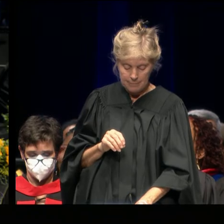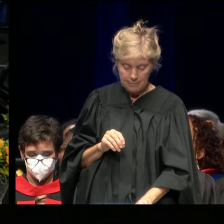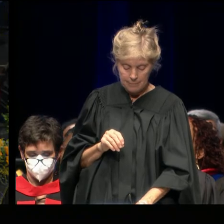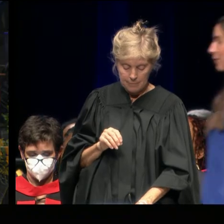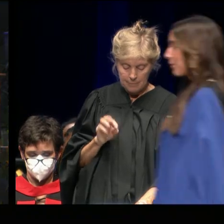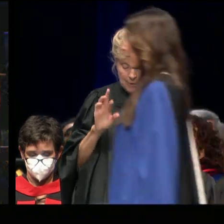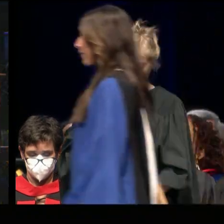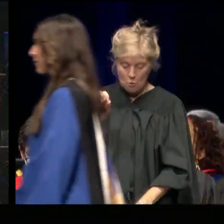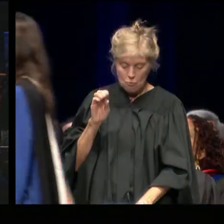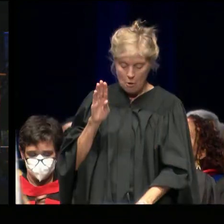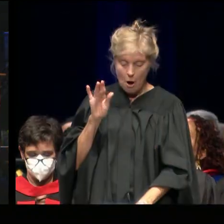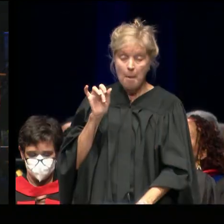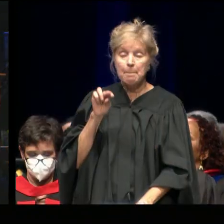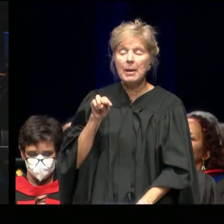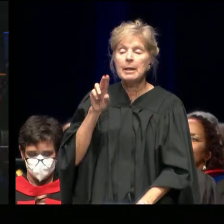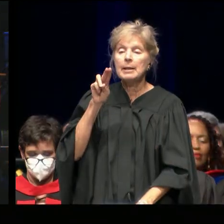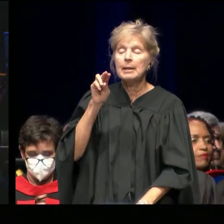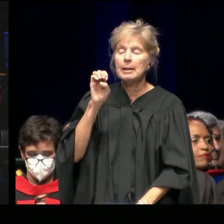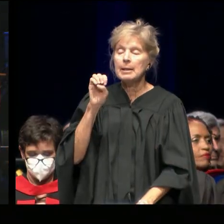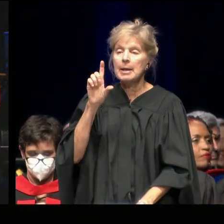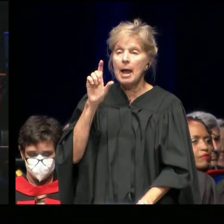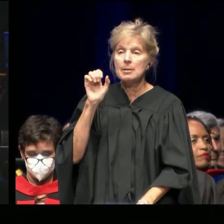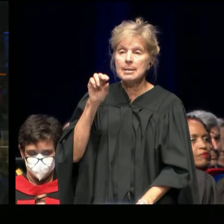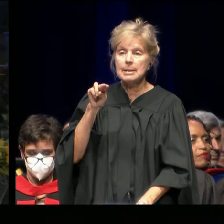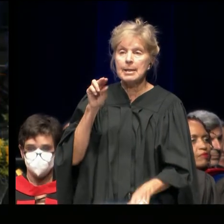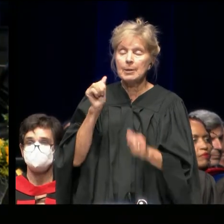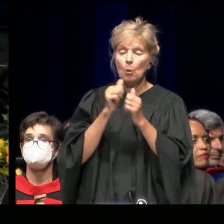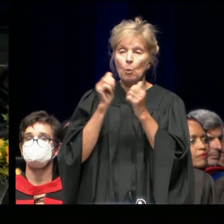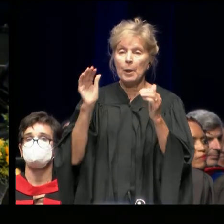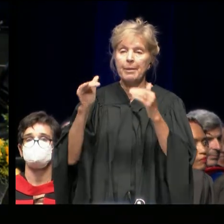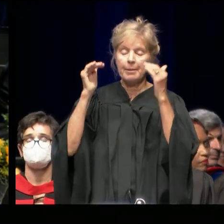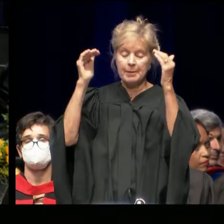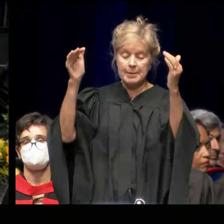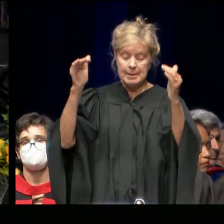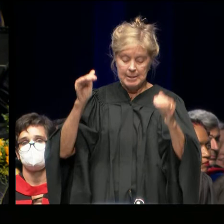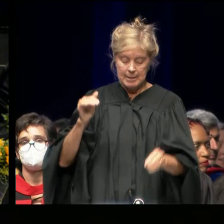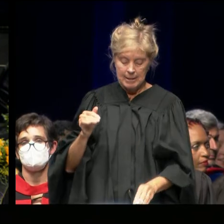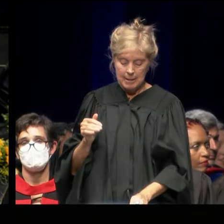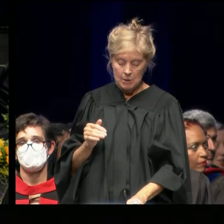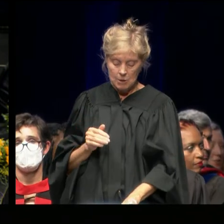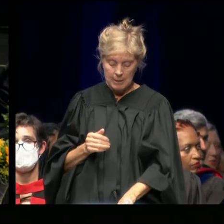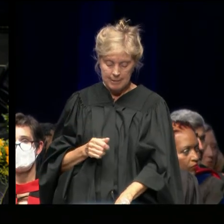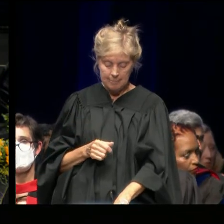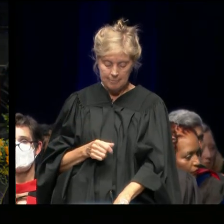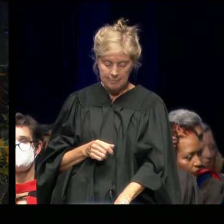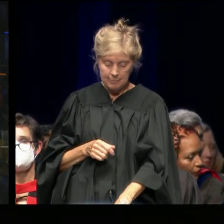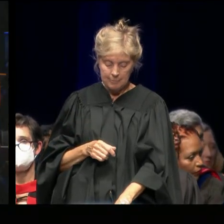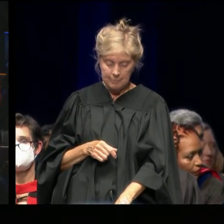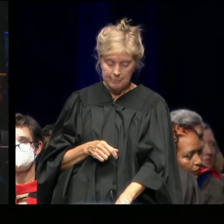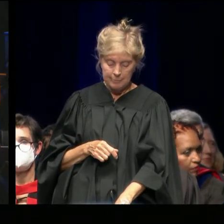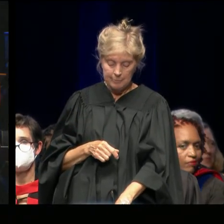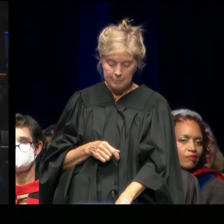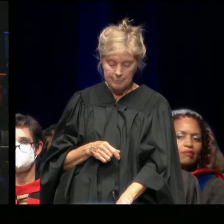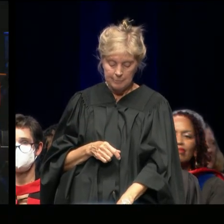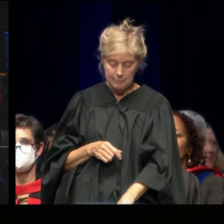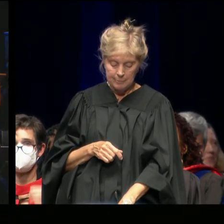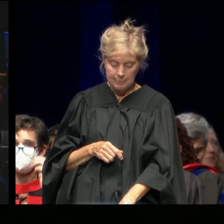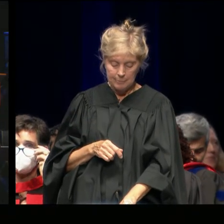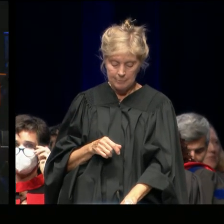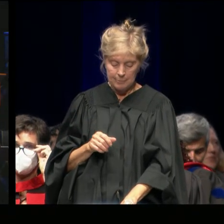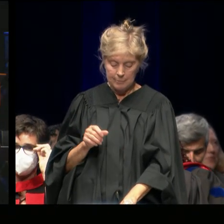Robin Nelson with distinction.